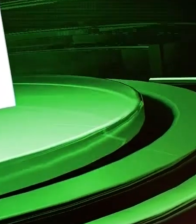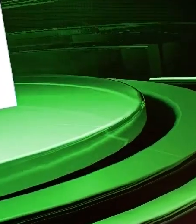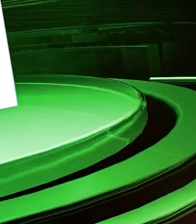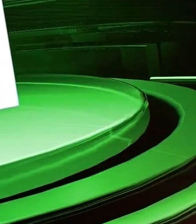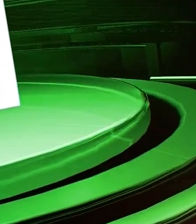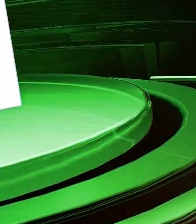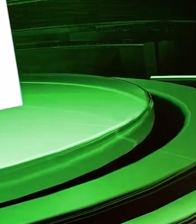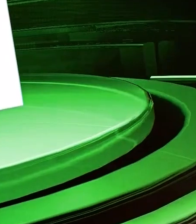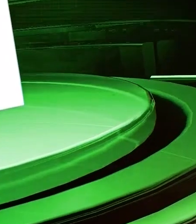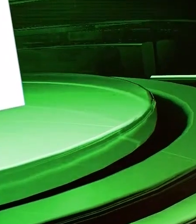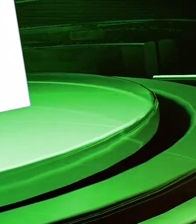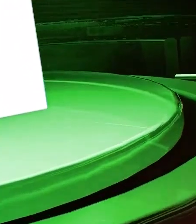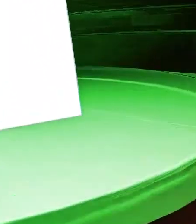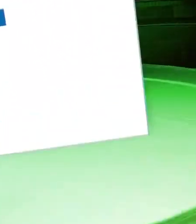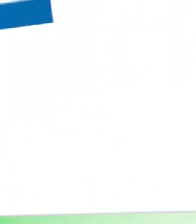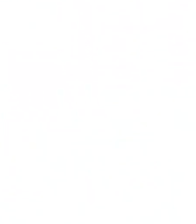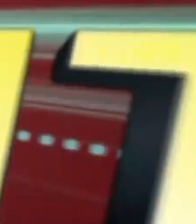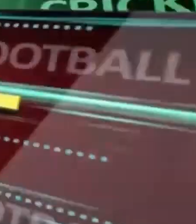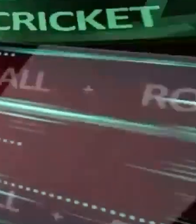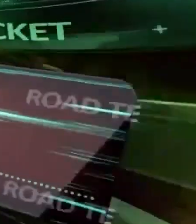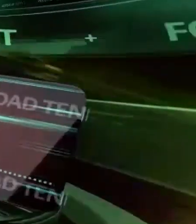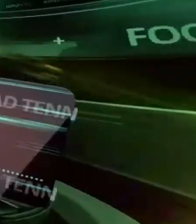agents for Omega XL.